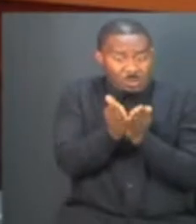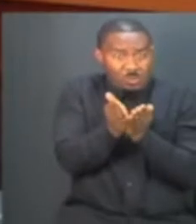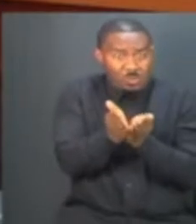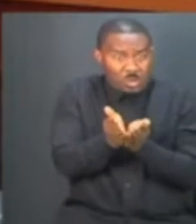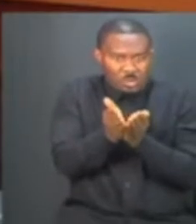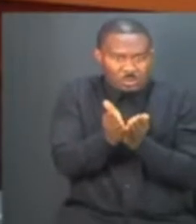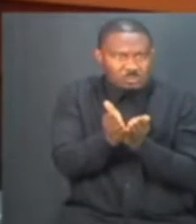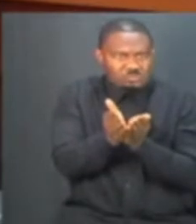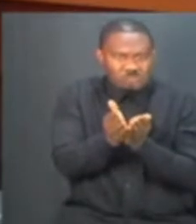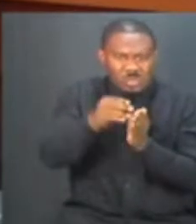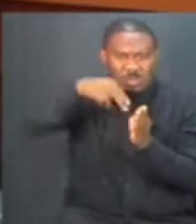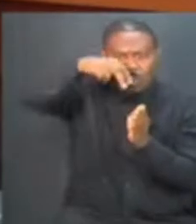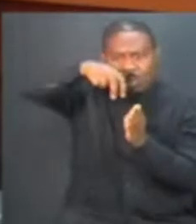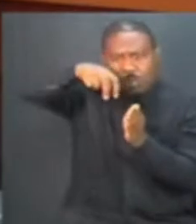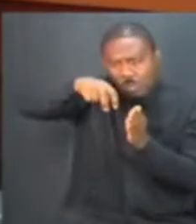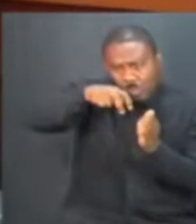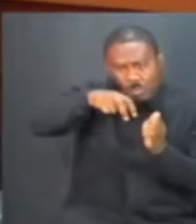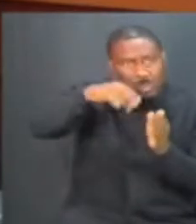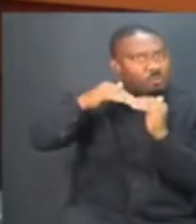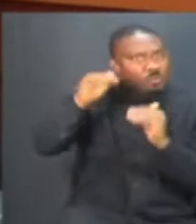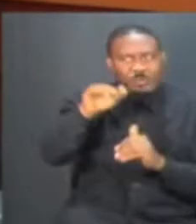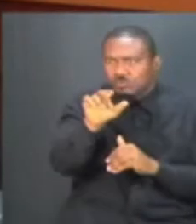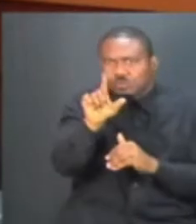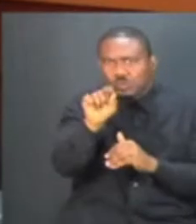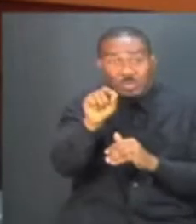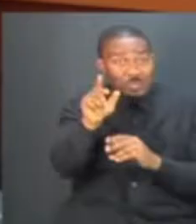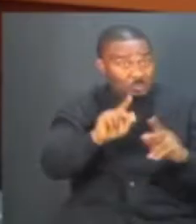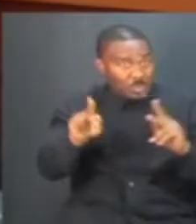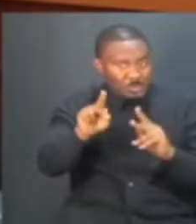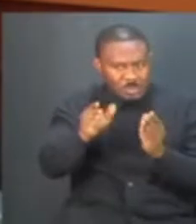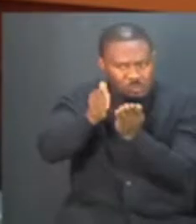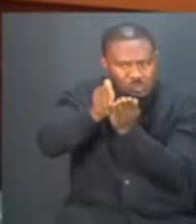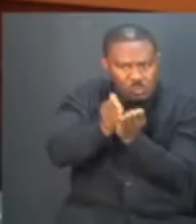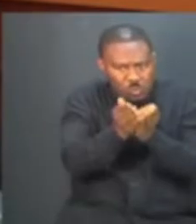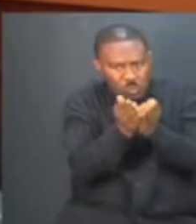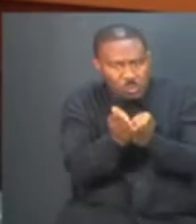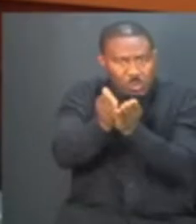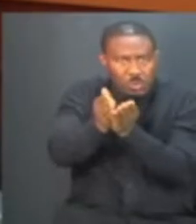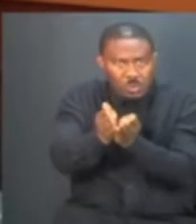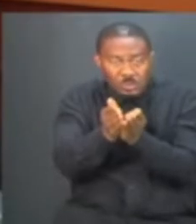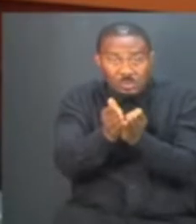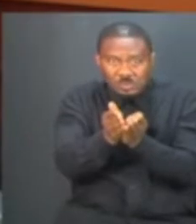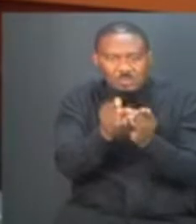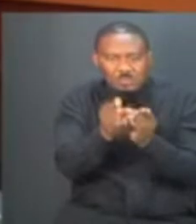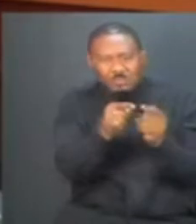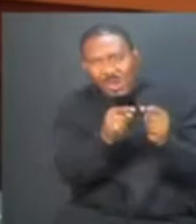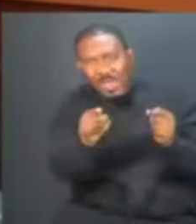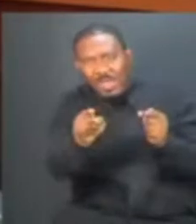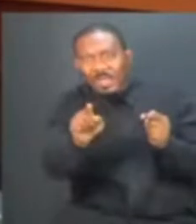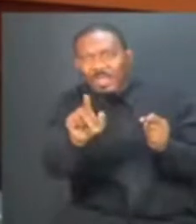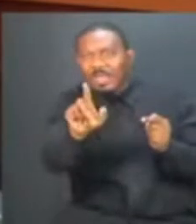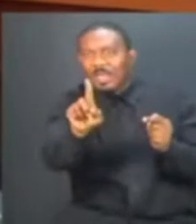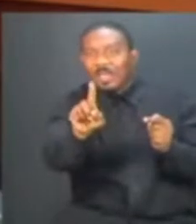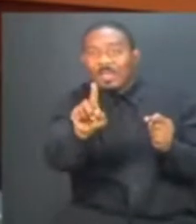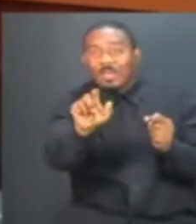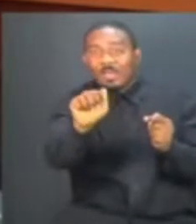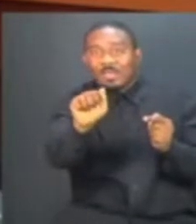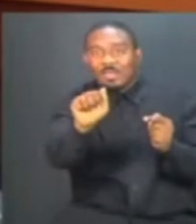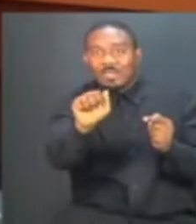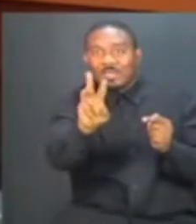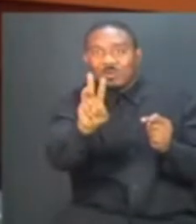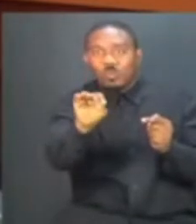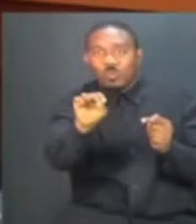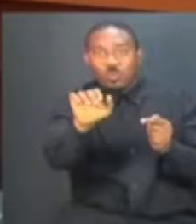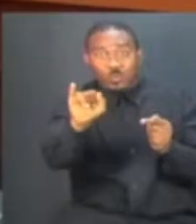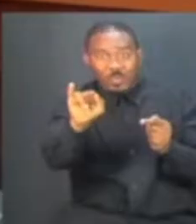over 20 passengers, traveling from Okuma to Debume to attend the funeral of a beloved